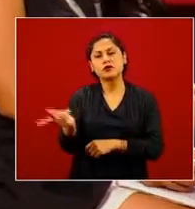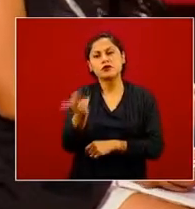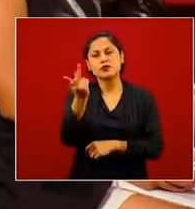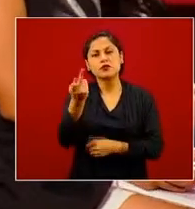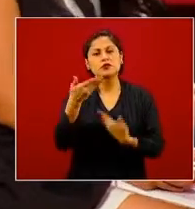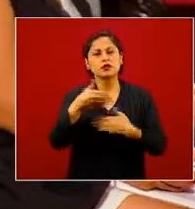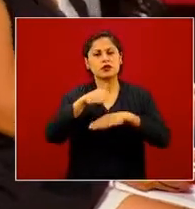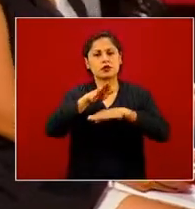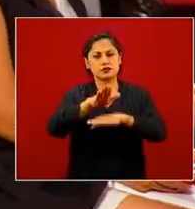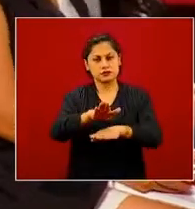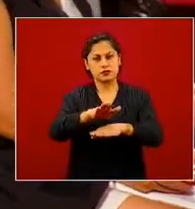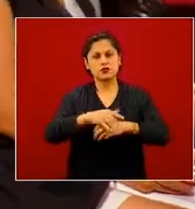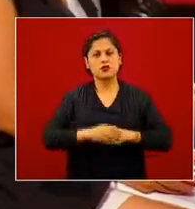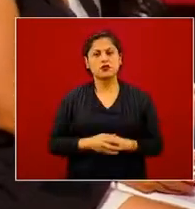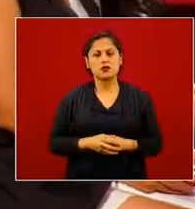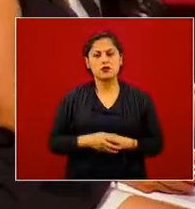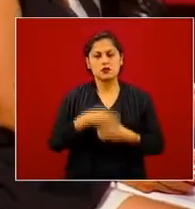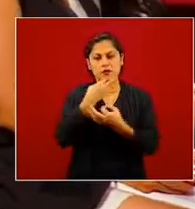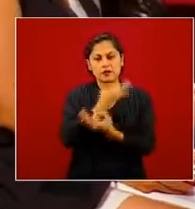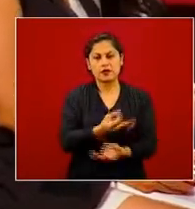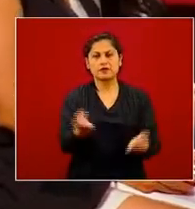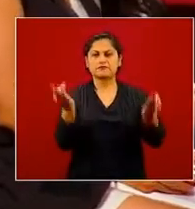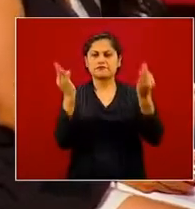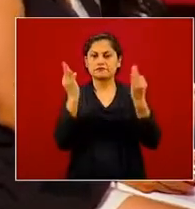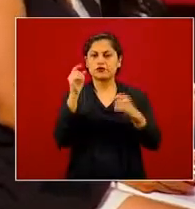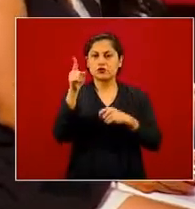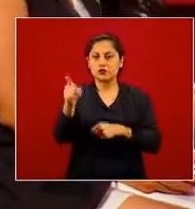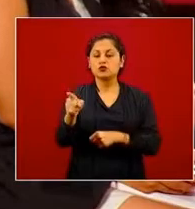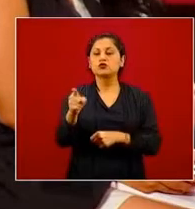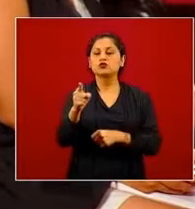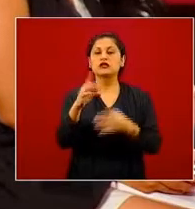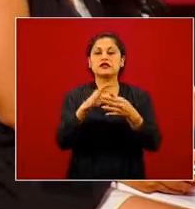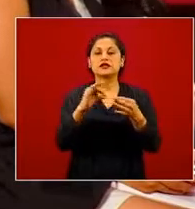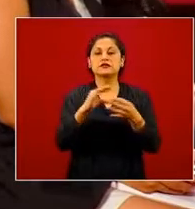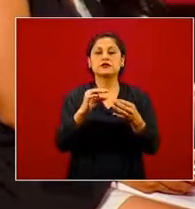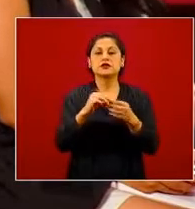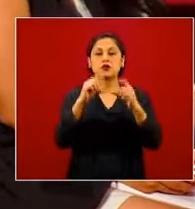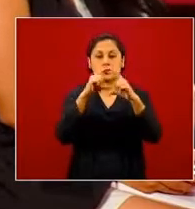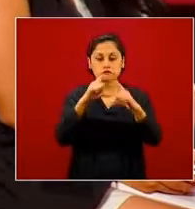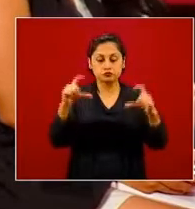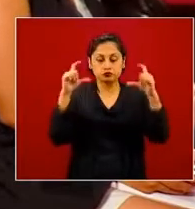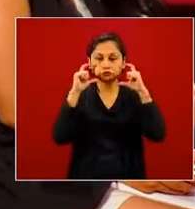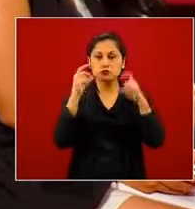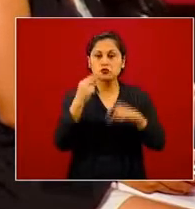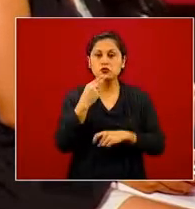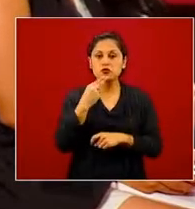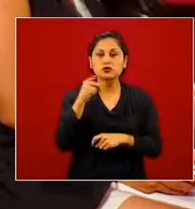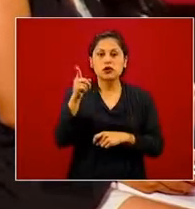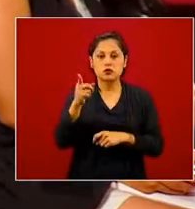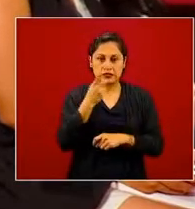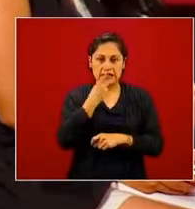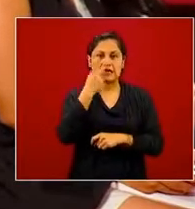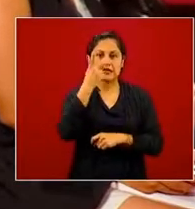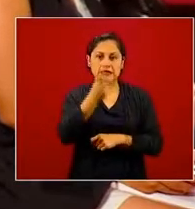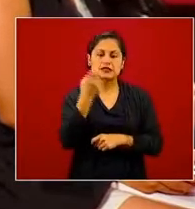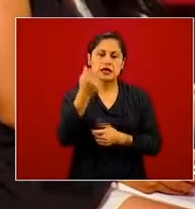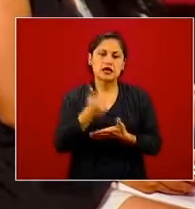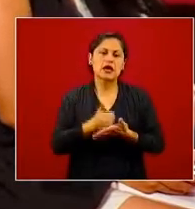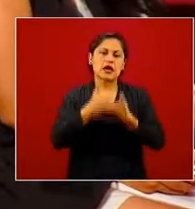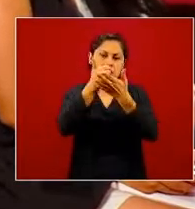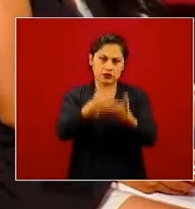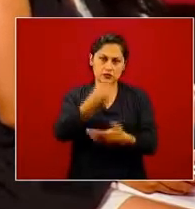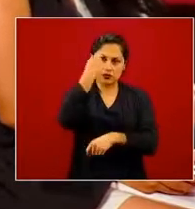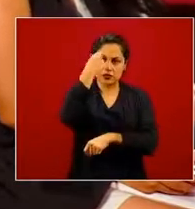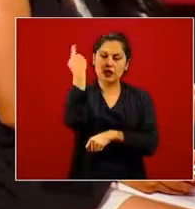please, my question is, what about this? What you said about the face